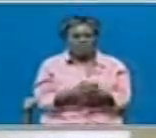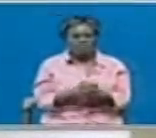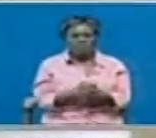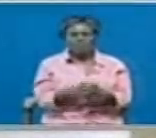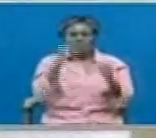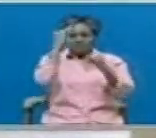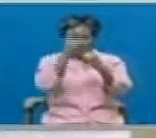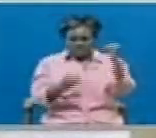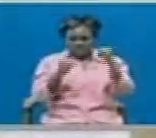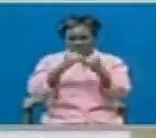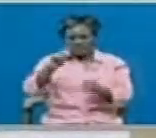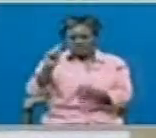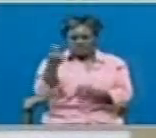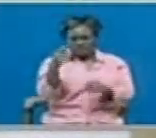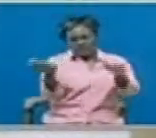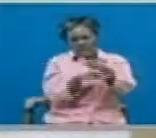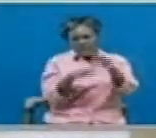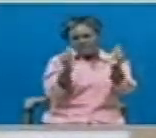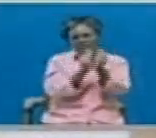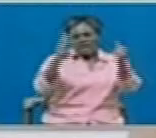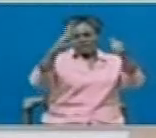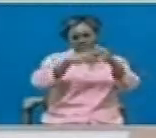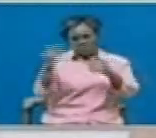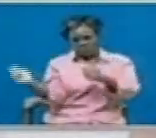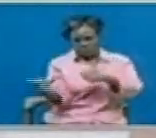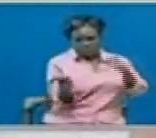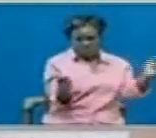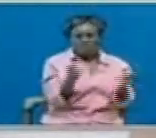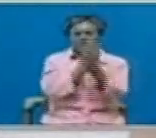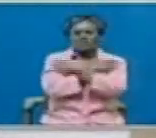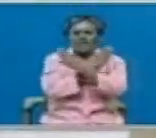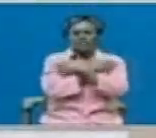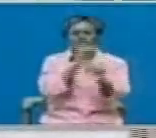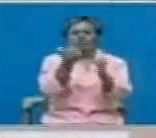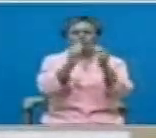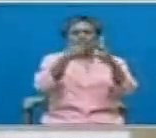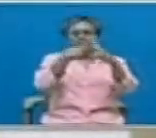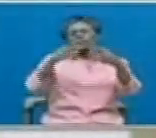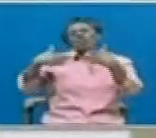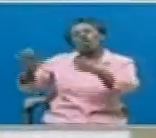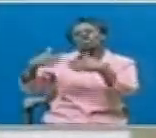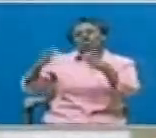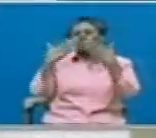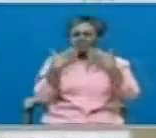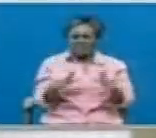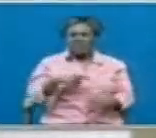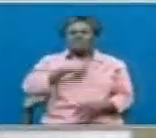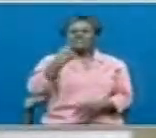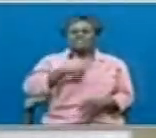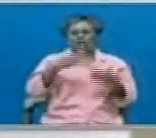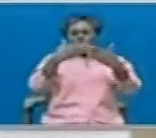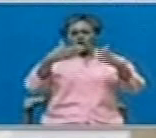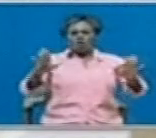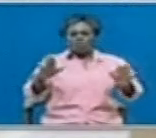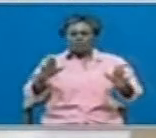And finally, Kenya's under-19 cricket team began their friendly matches with Pakistan on a losing note. The visitors won the opening